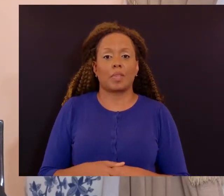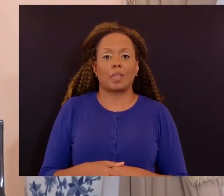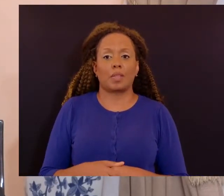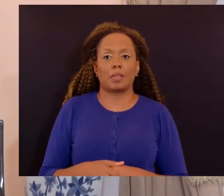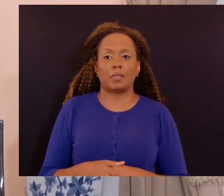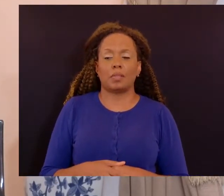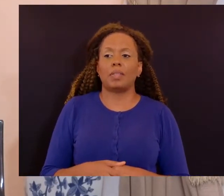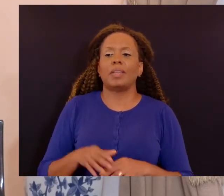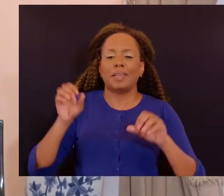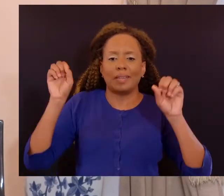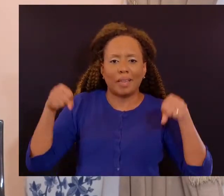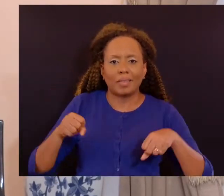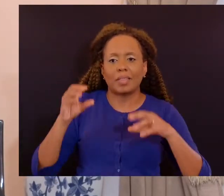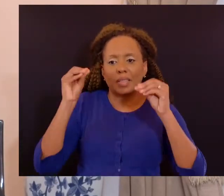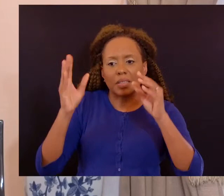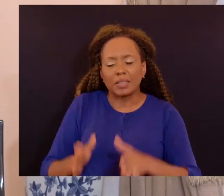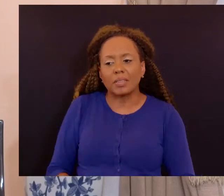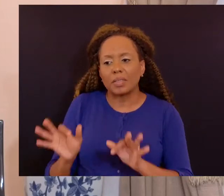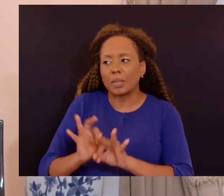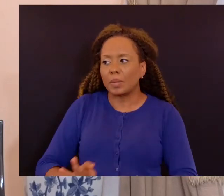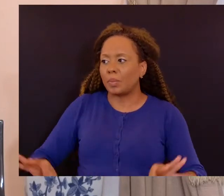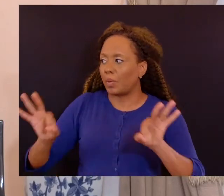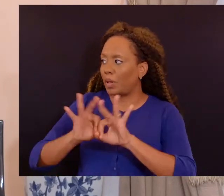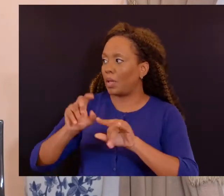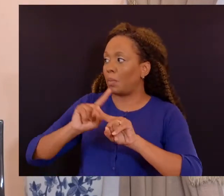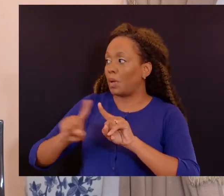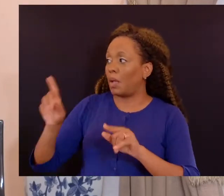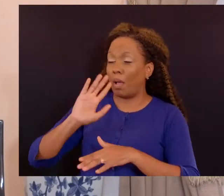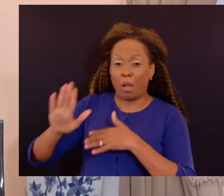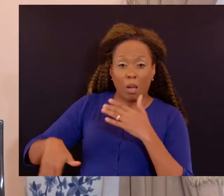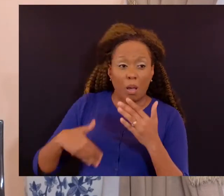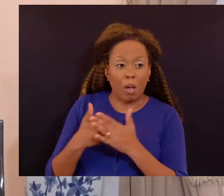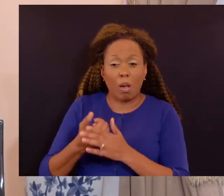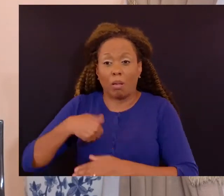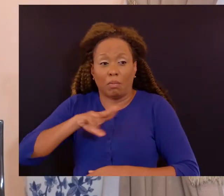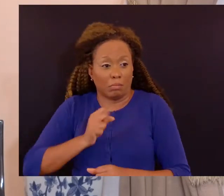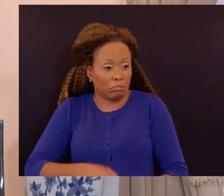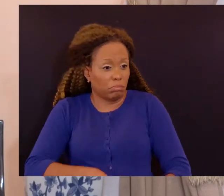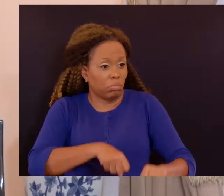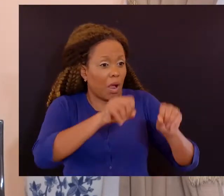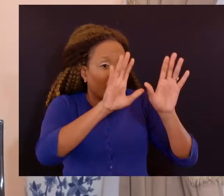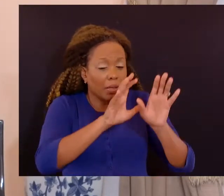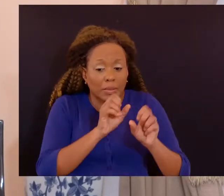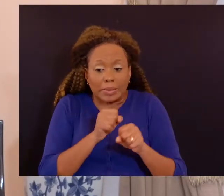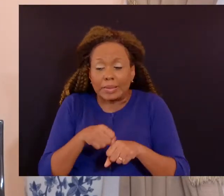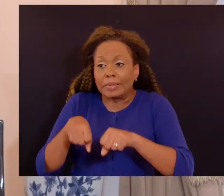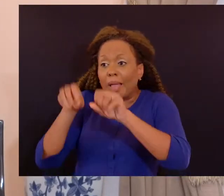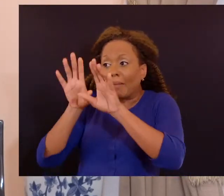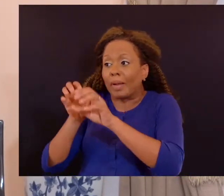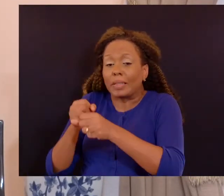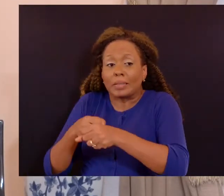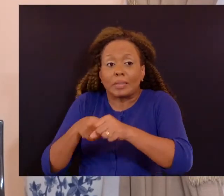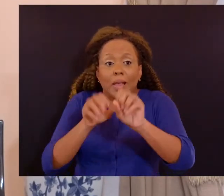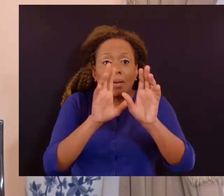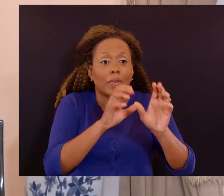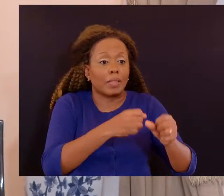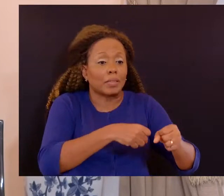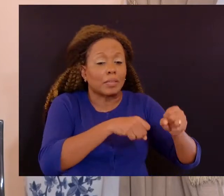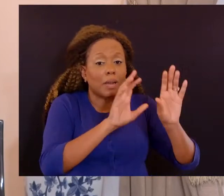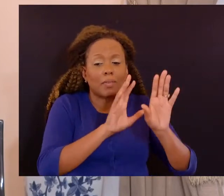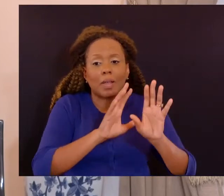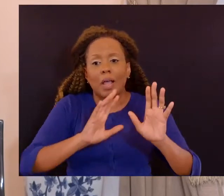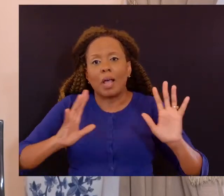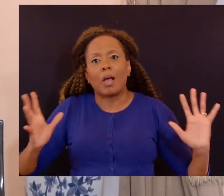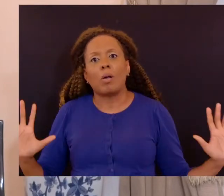not important in any way, but I think if all of us give up a little something to assist during the next couple of weeks, I think we